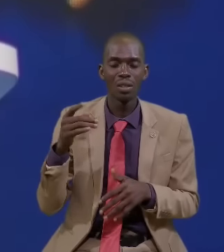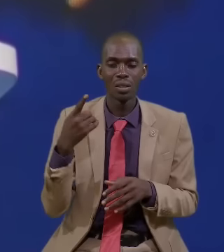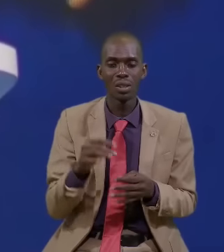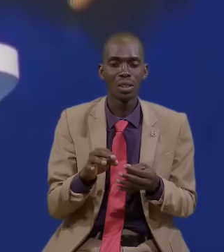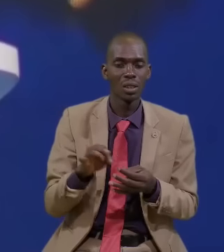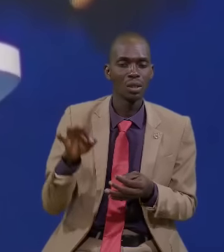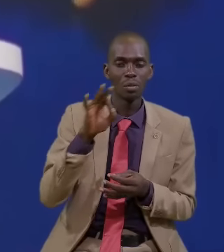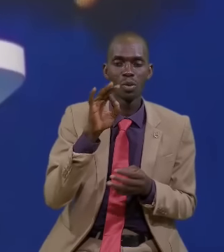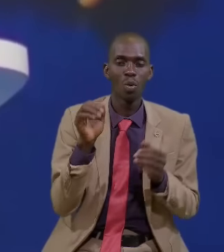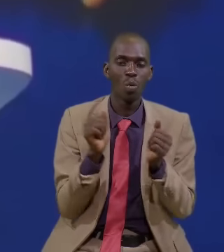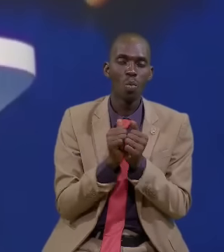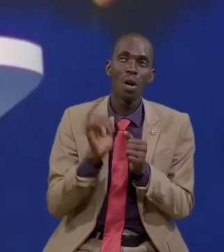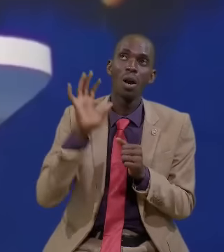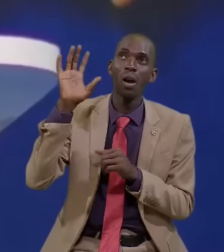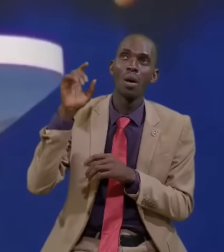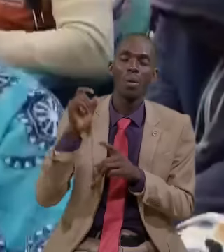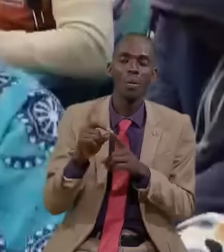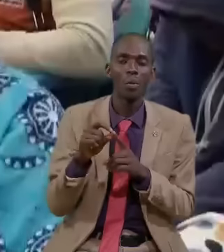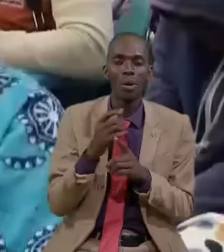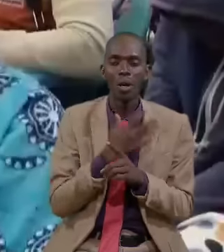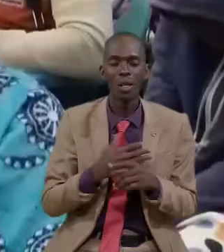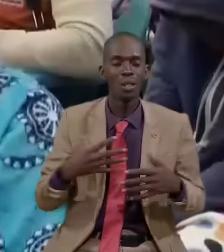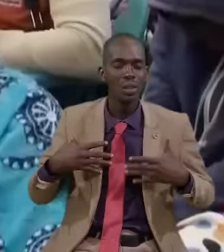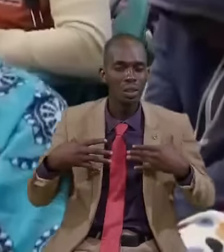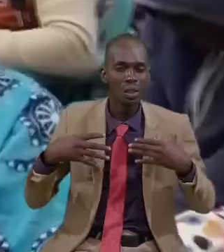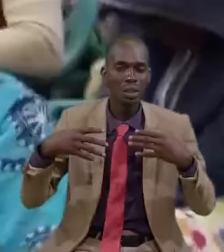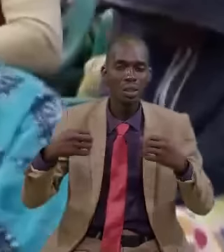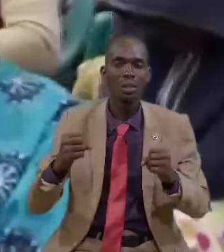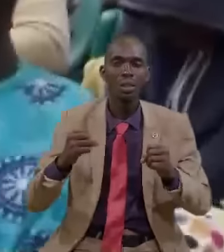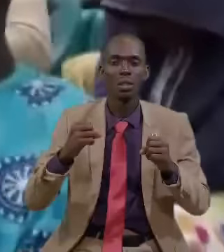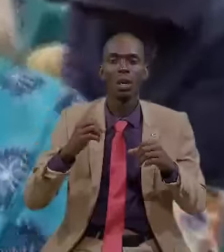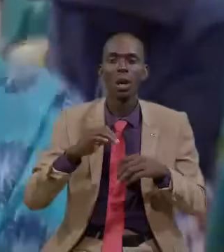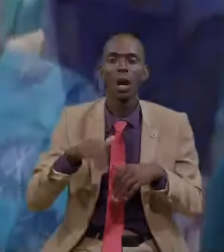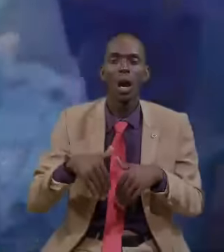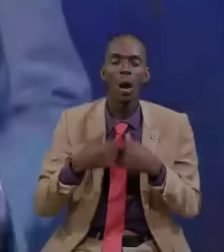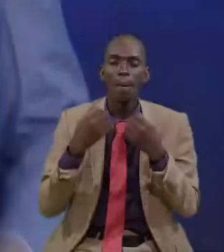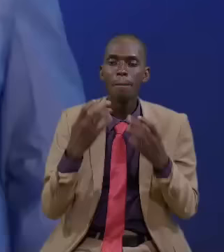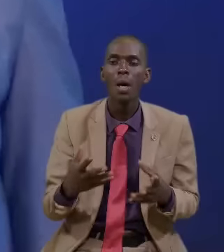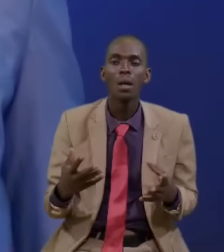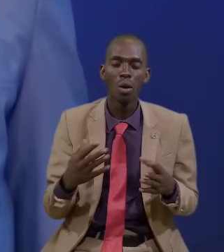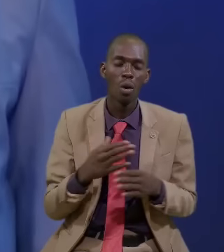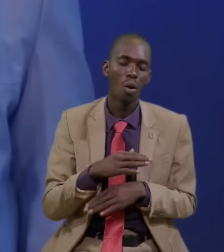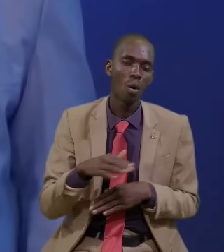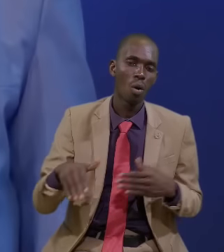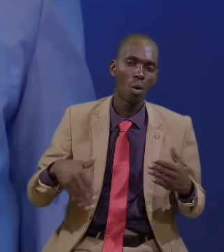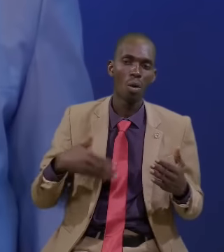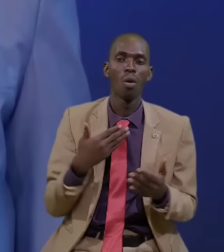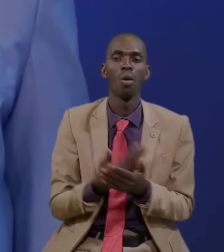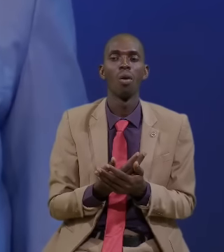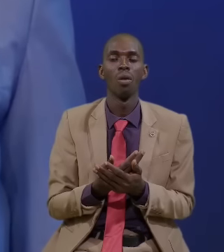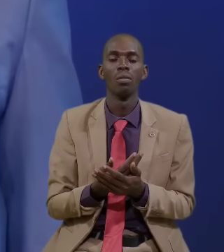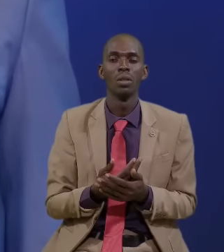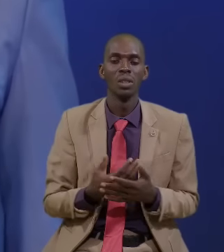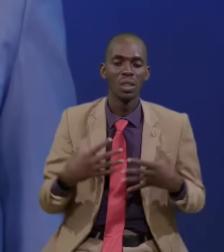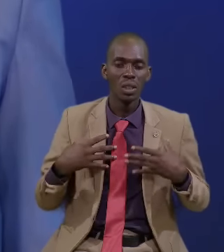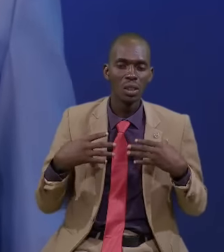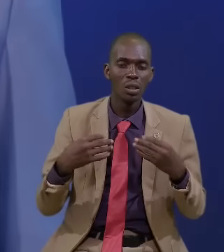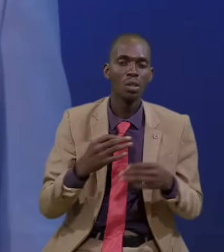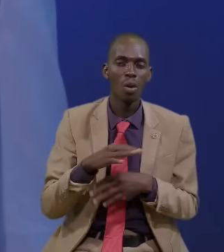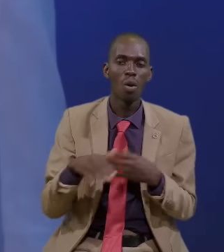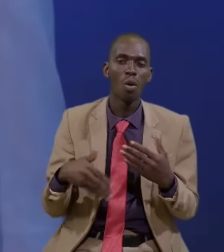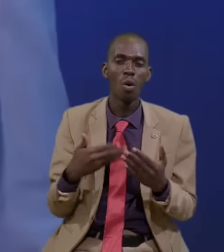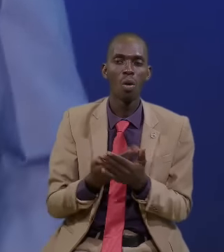and healed how many? And you are included. And he healed all that